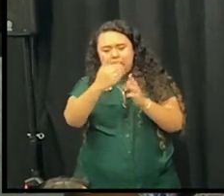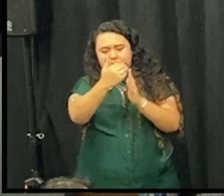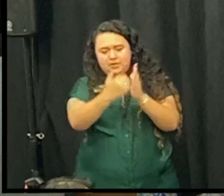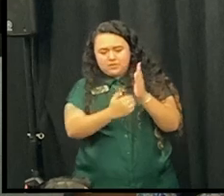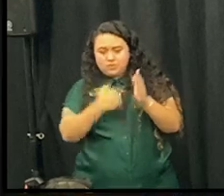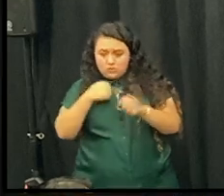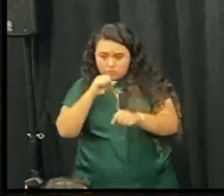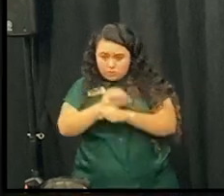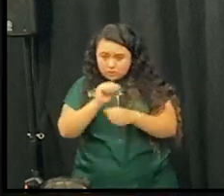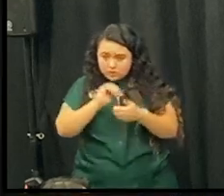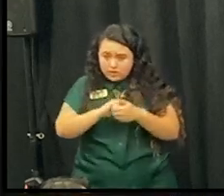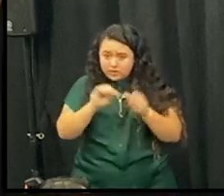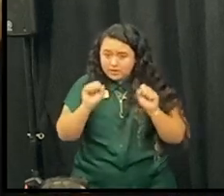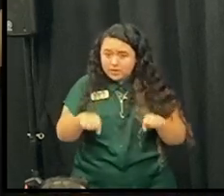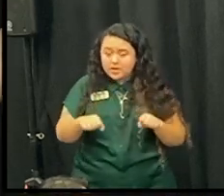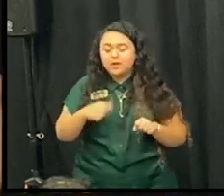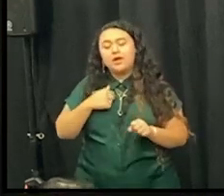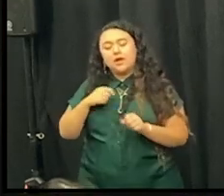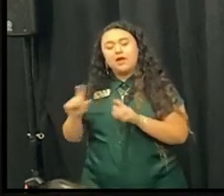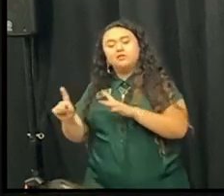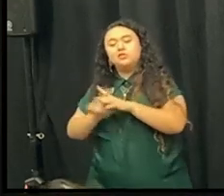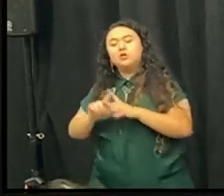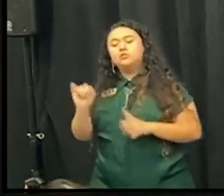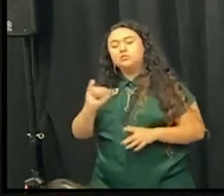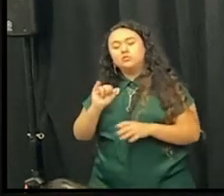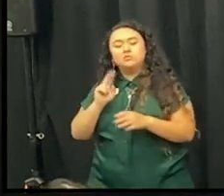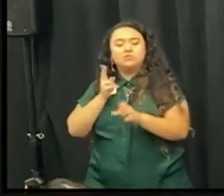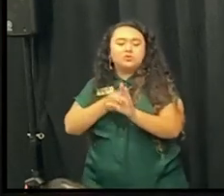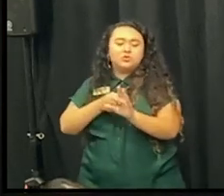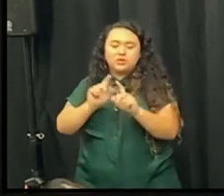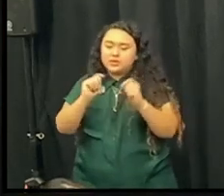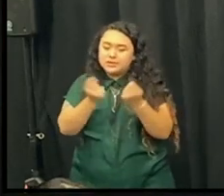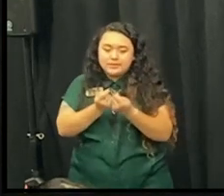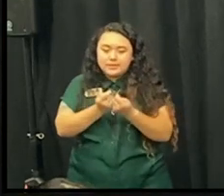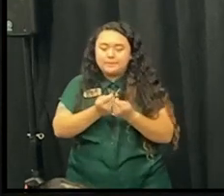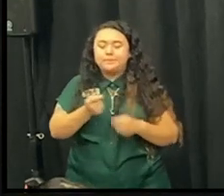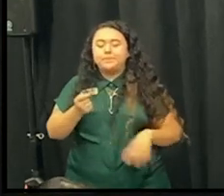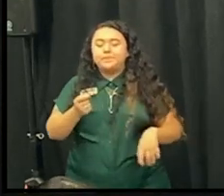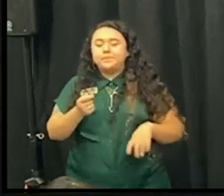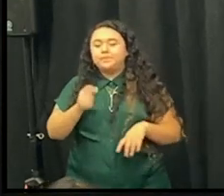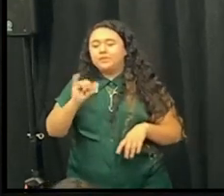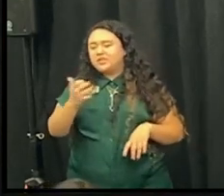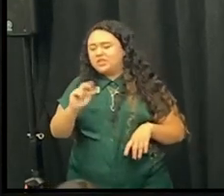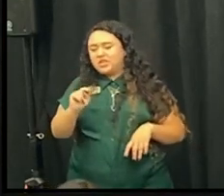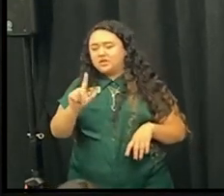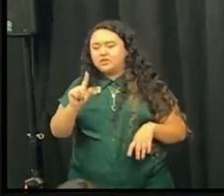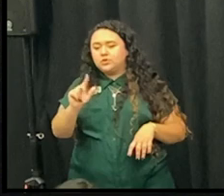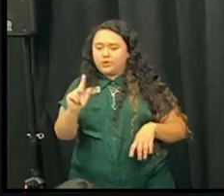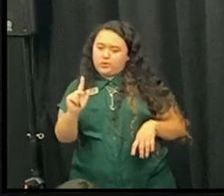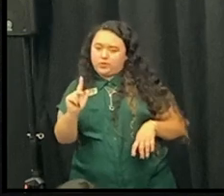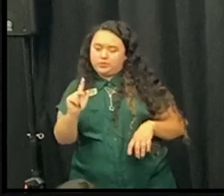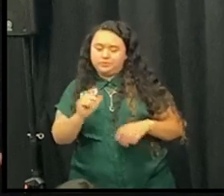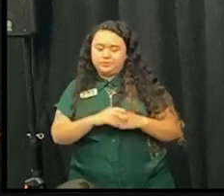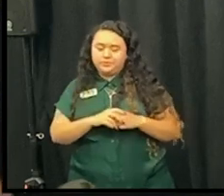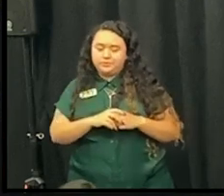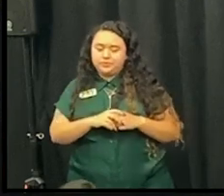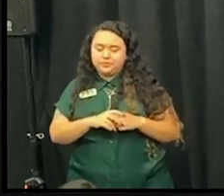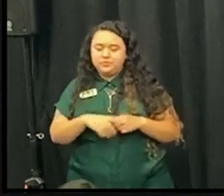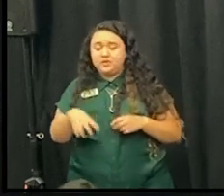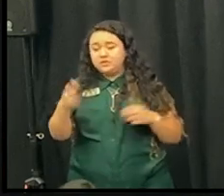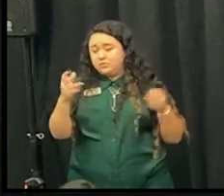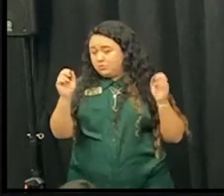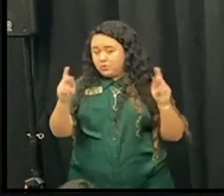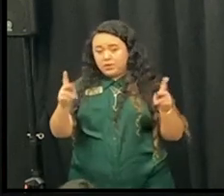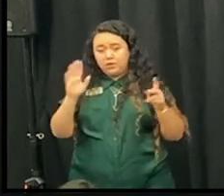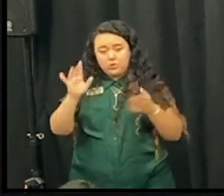work together? And then I came along, and I joined the team, and this was in January of 2023. And they said, okay, we're